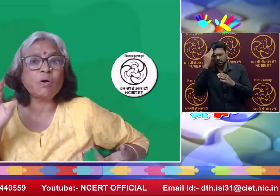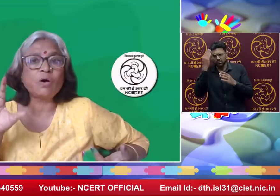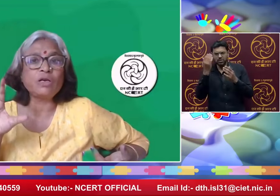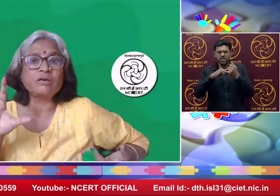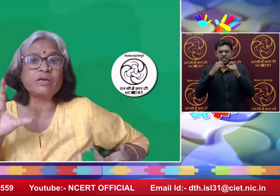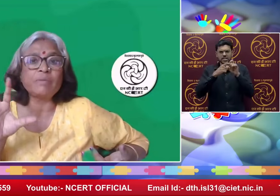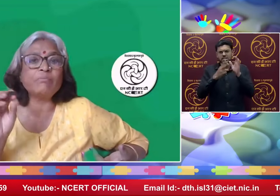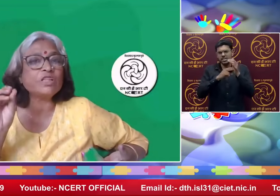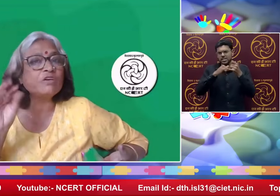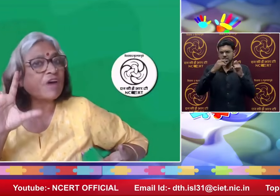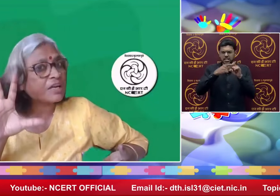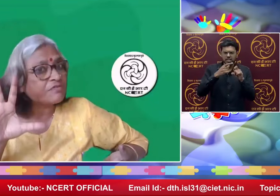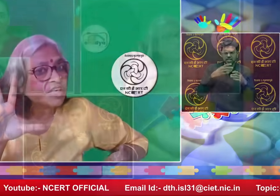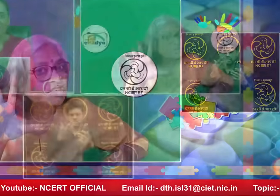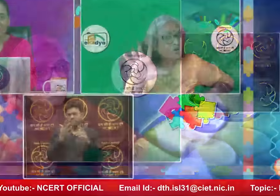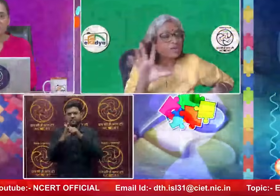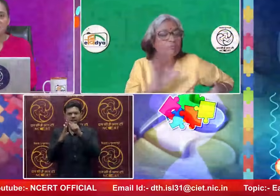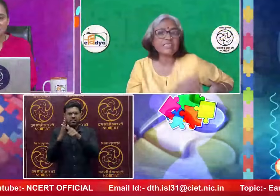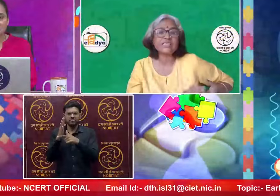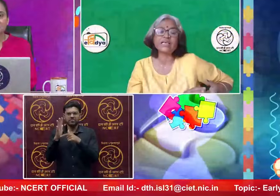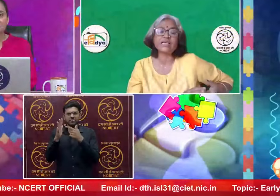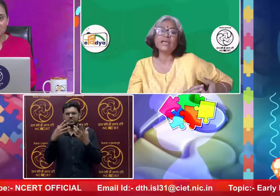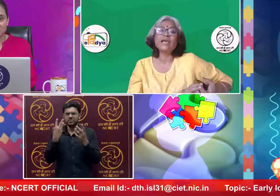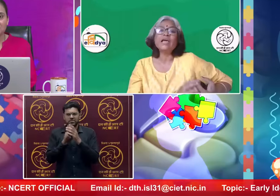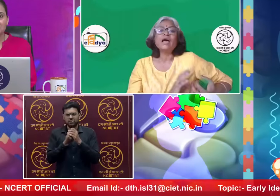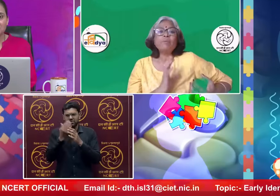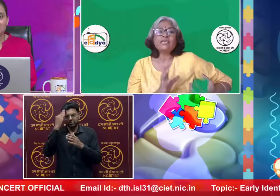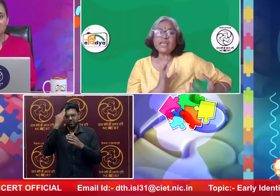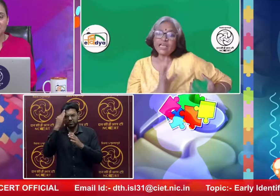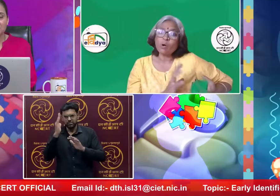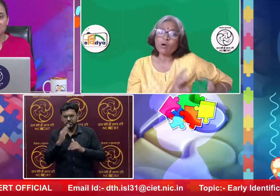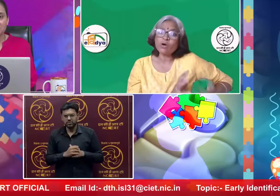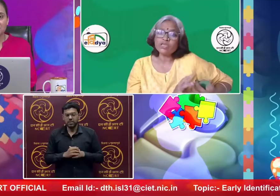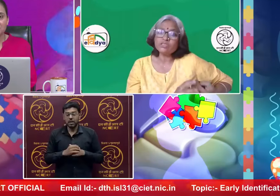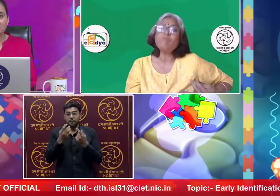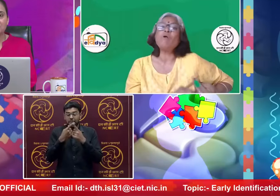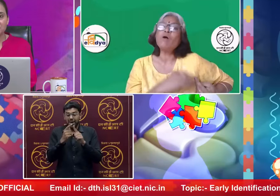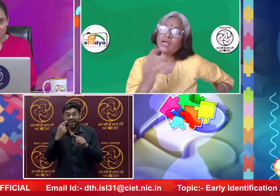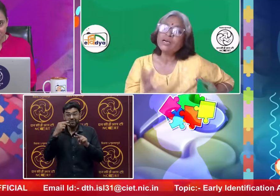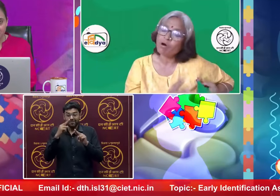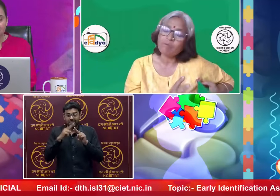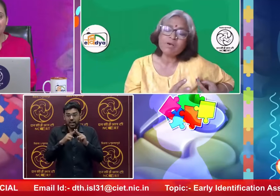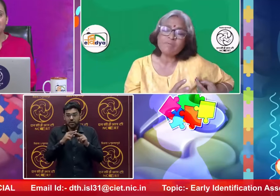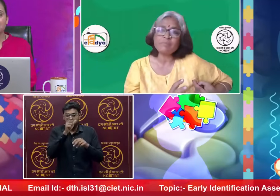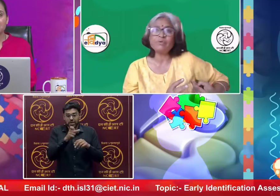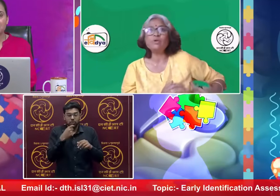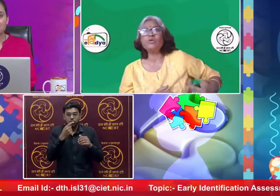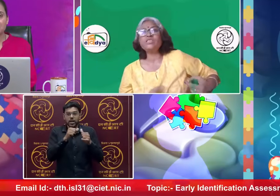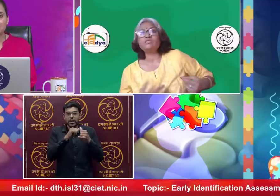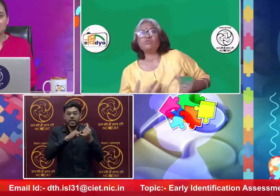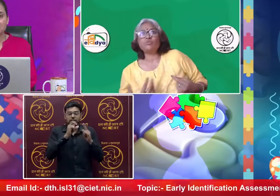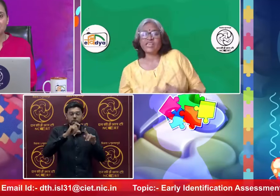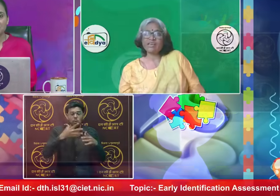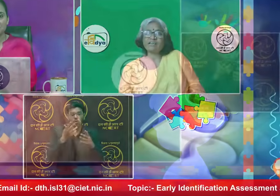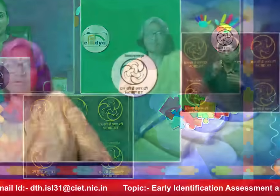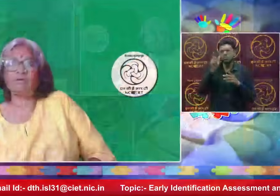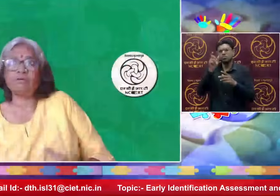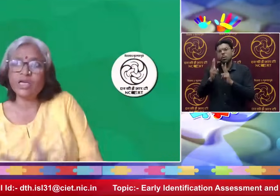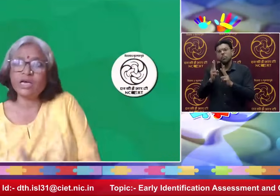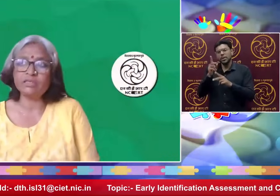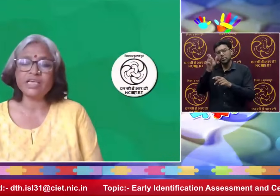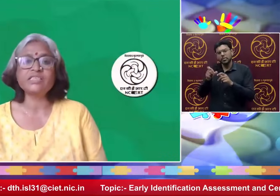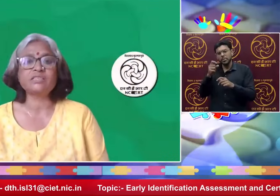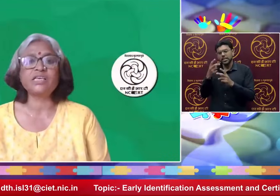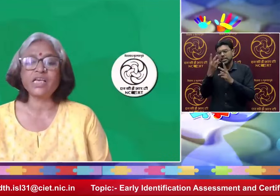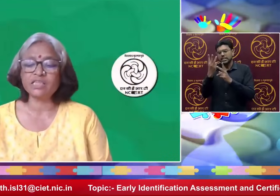we all remember the 5 sense organ basically. But in autism or in normal people, we take